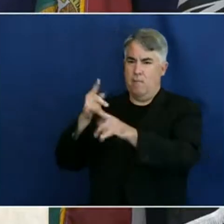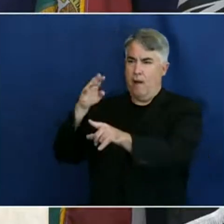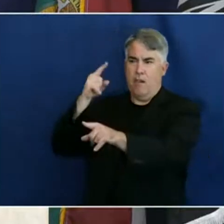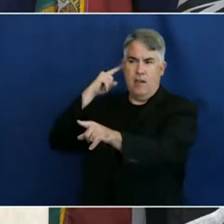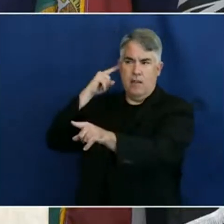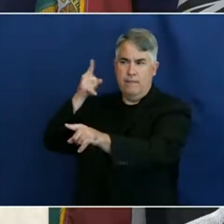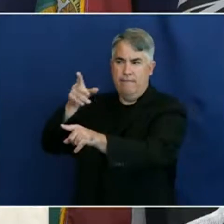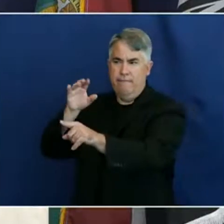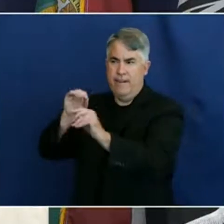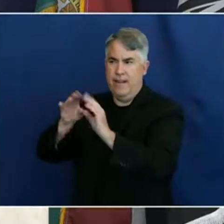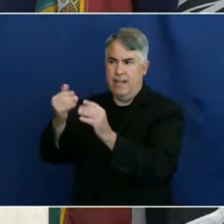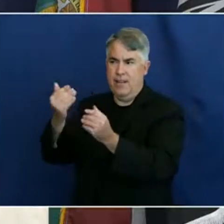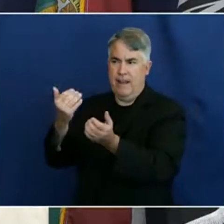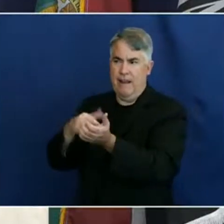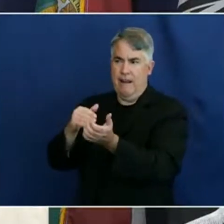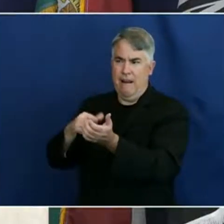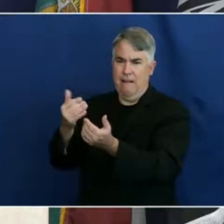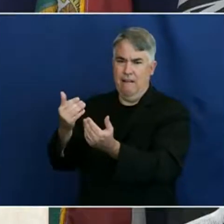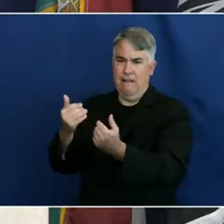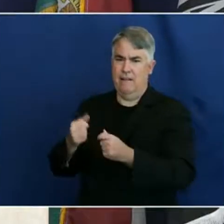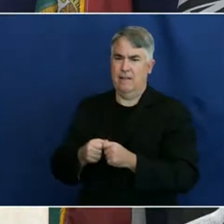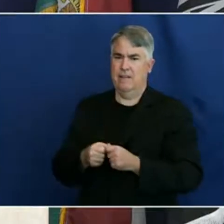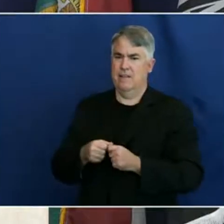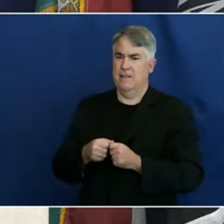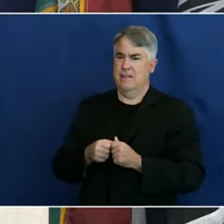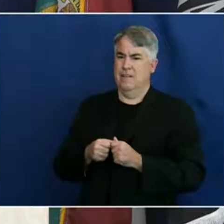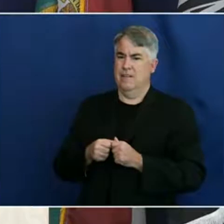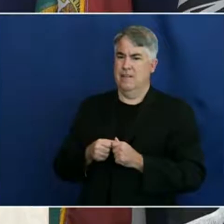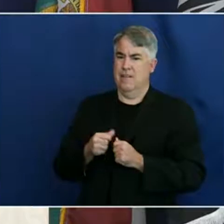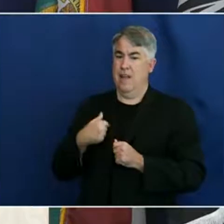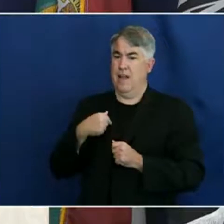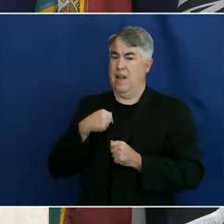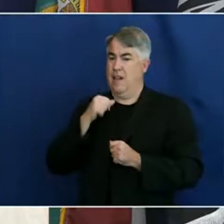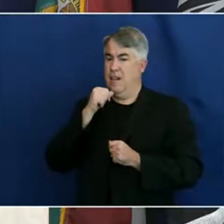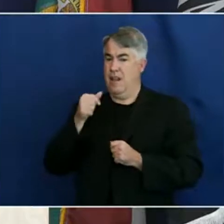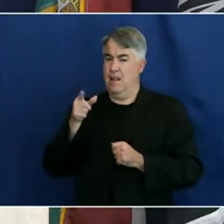you a little bit. I'm not suggesting you're under the weather. It sounds like you're underwater.